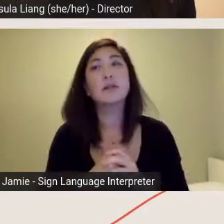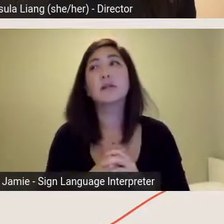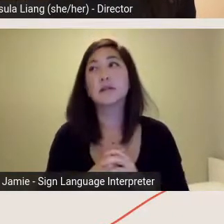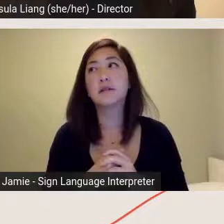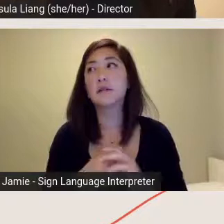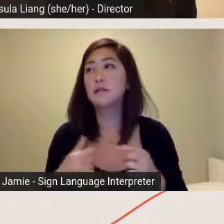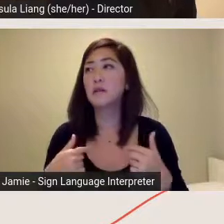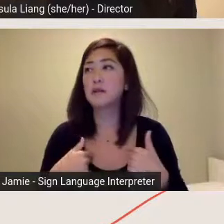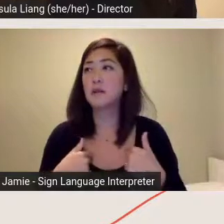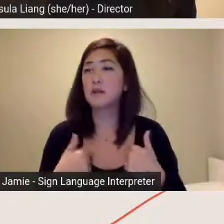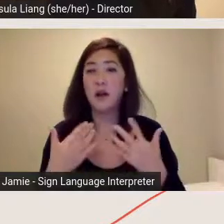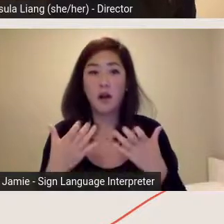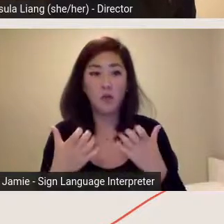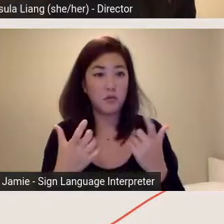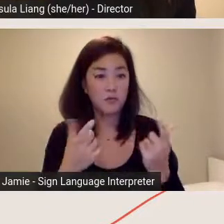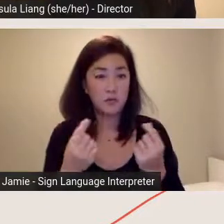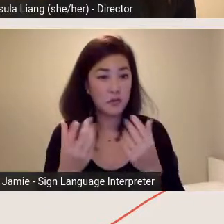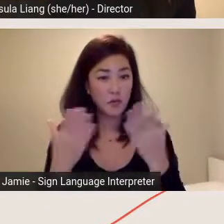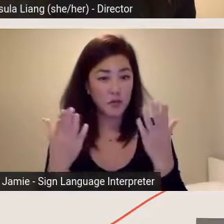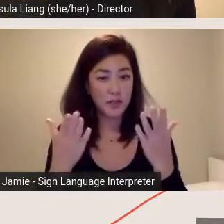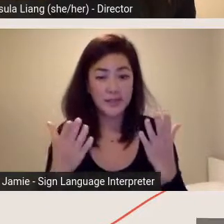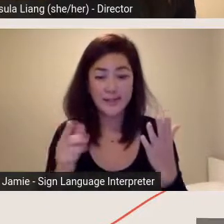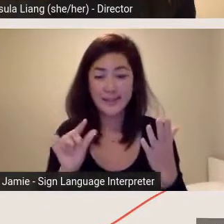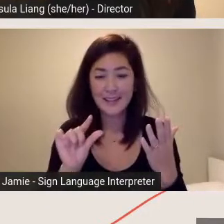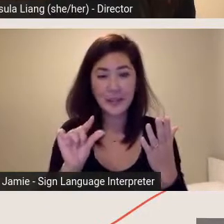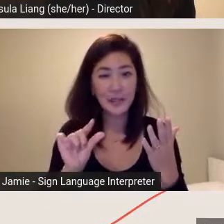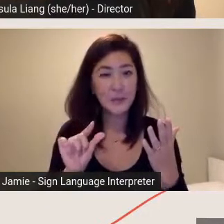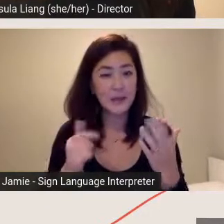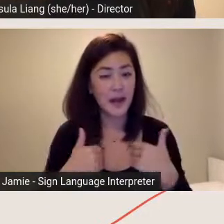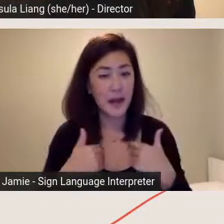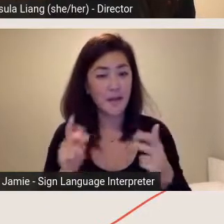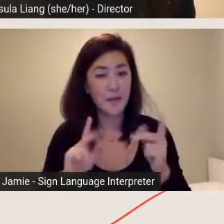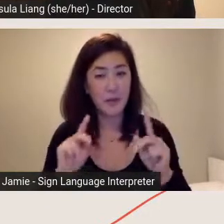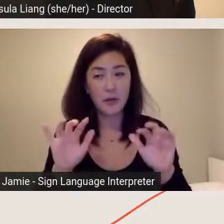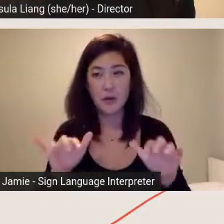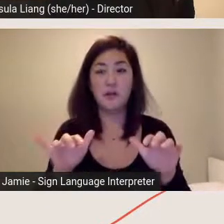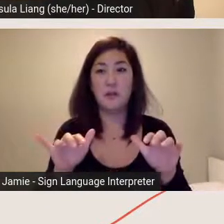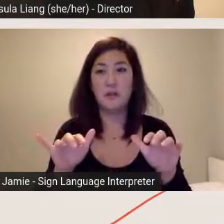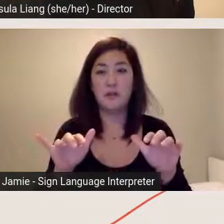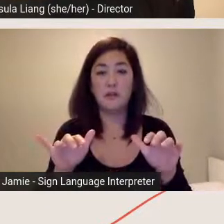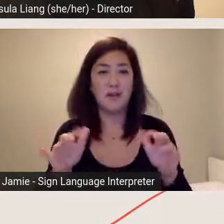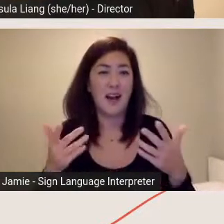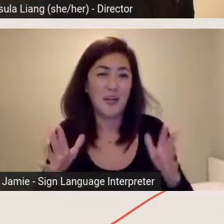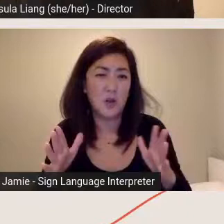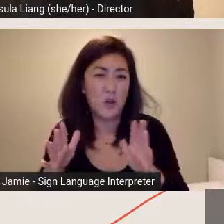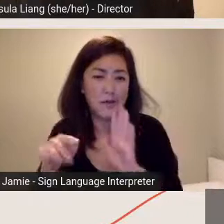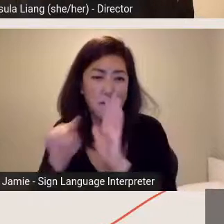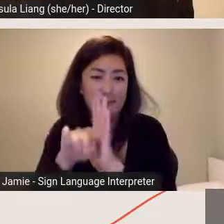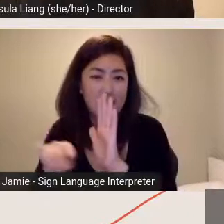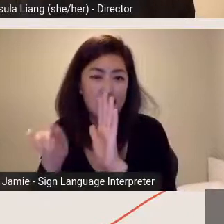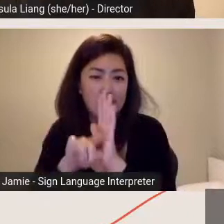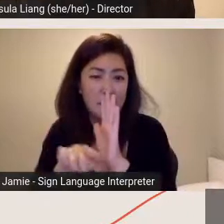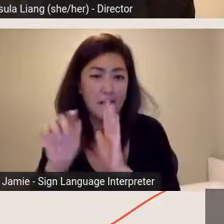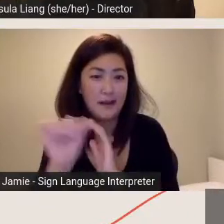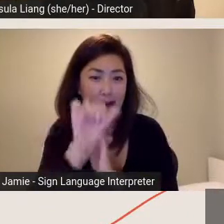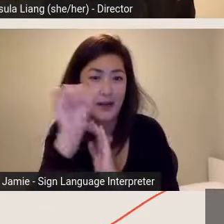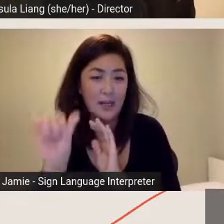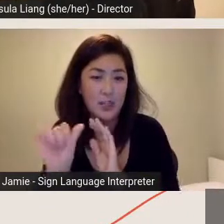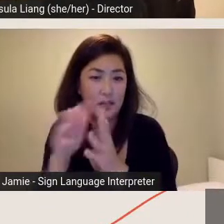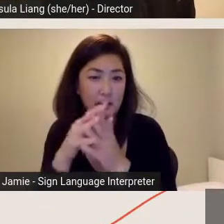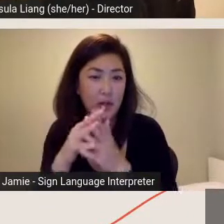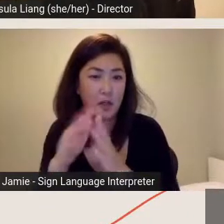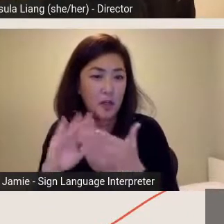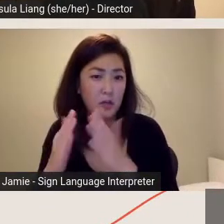is like really shake people up a little bit. We definitely did not want to like demonize the whole Asian American community. I think part of